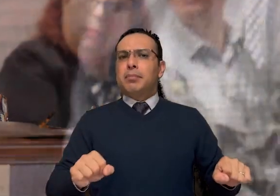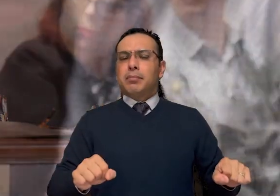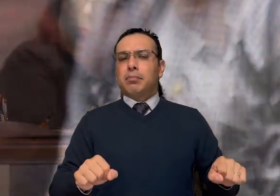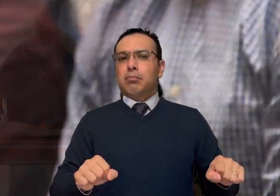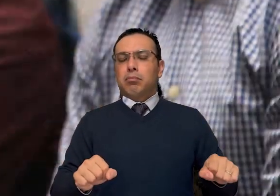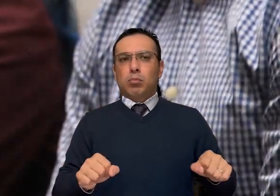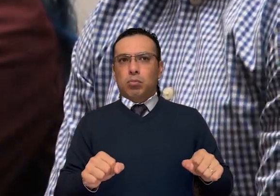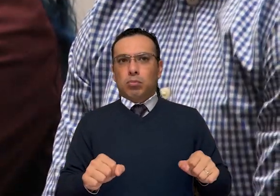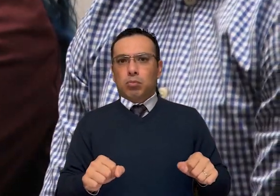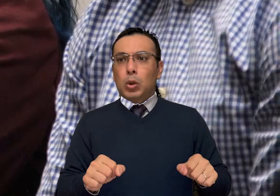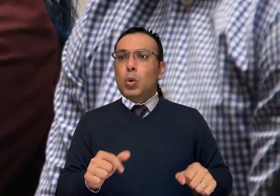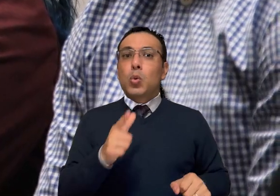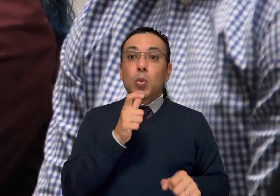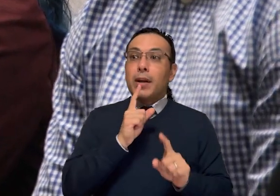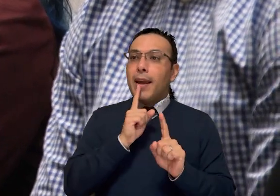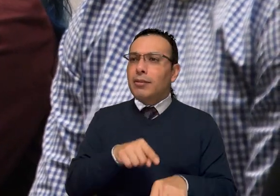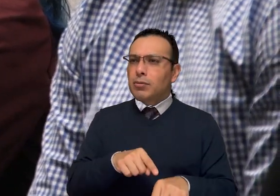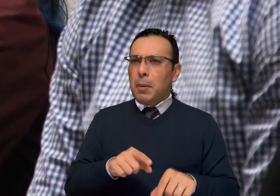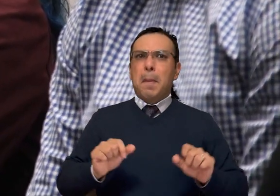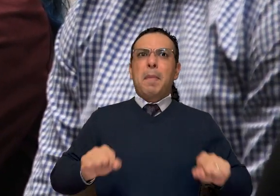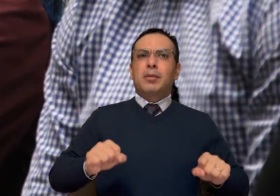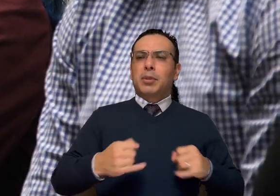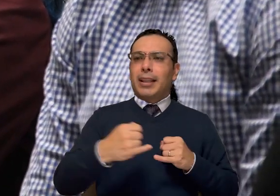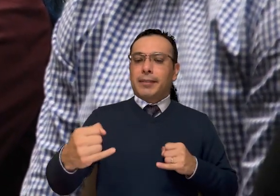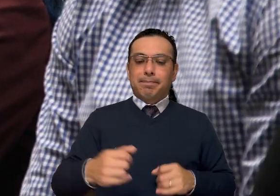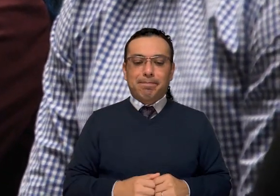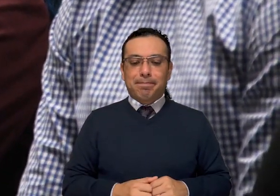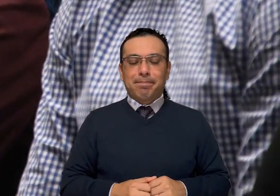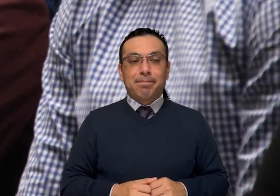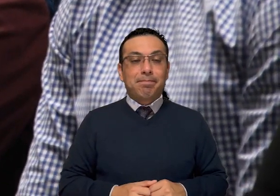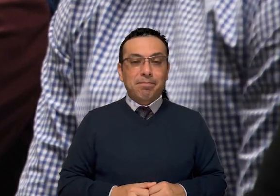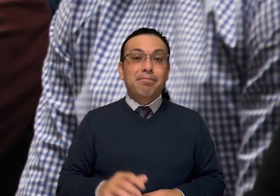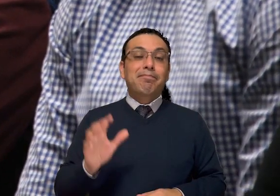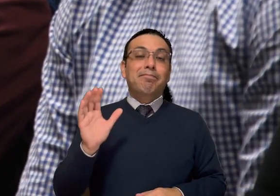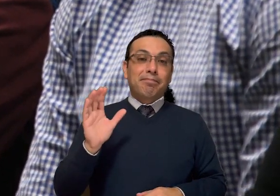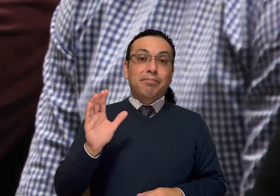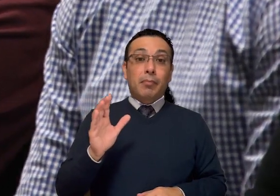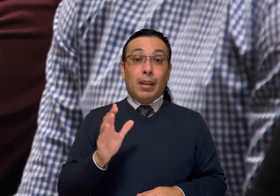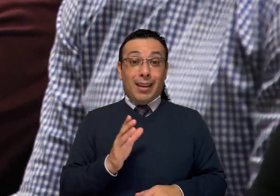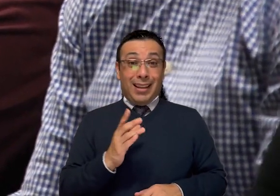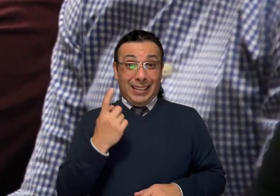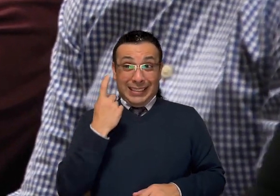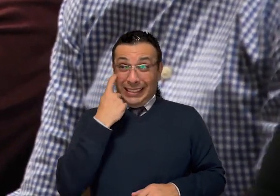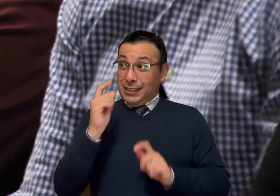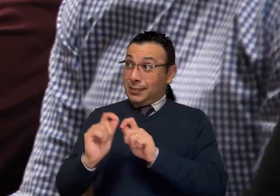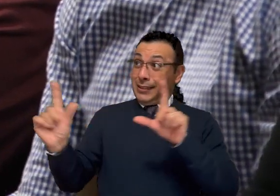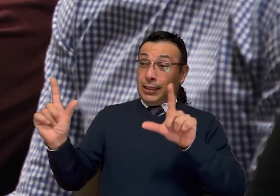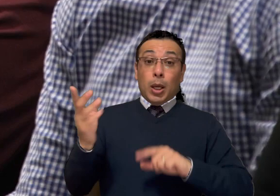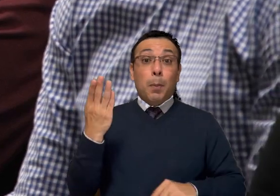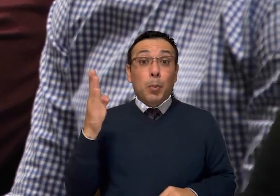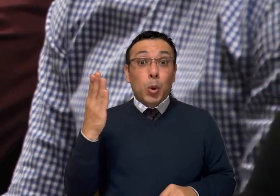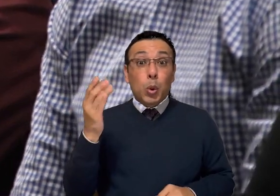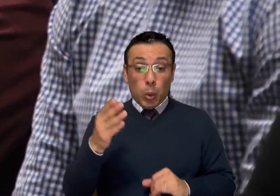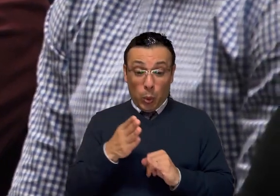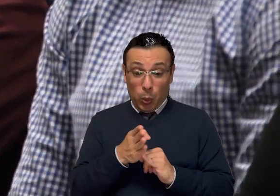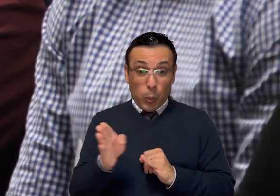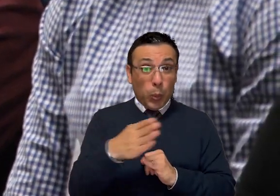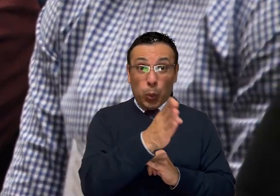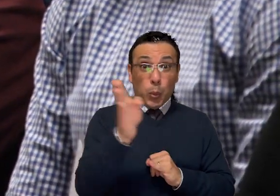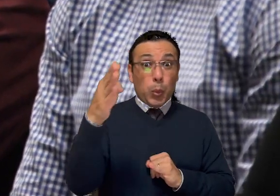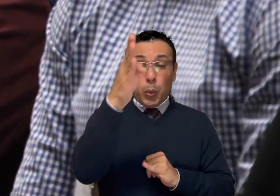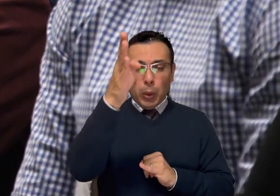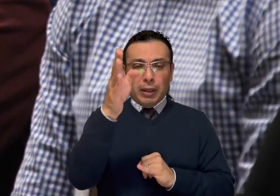So our proposed base case is the blue line that you saw on the map earlier, and where we have it coming to shore will be